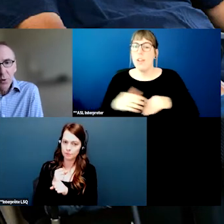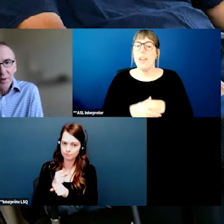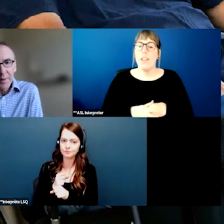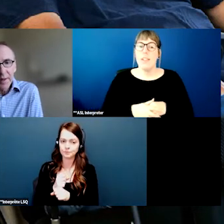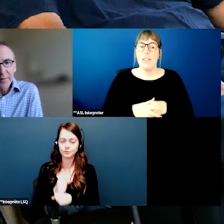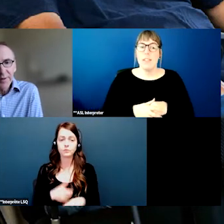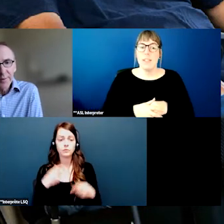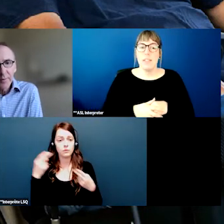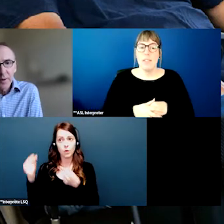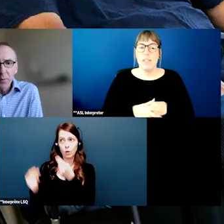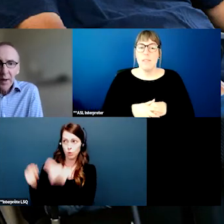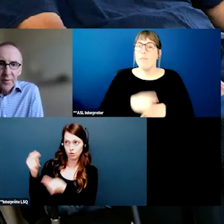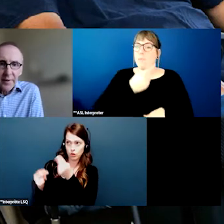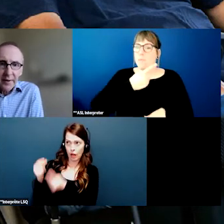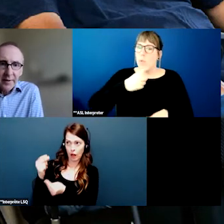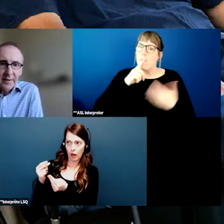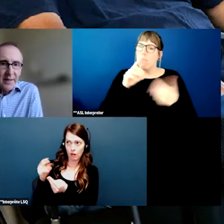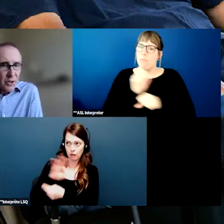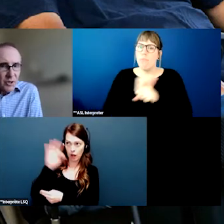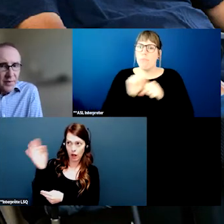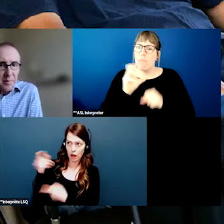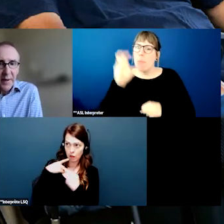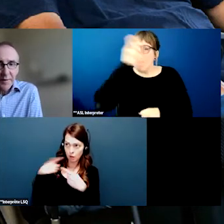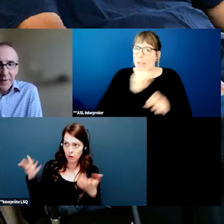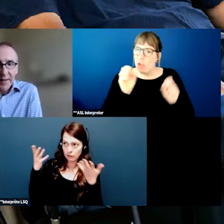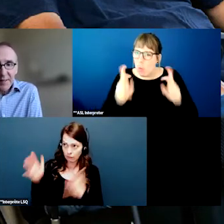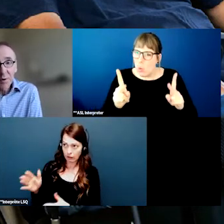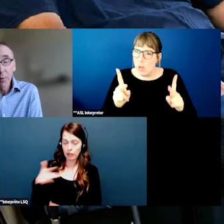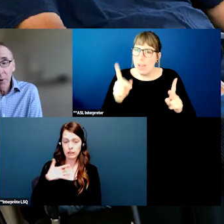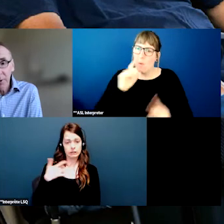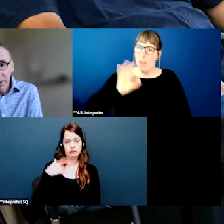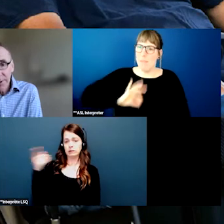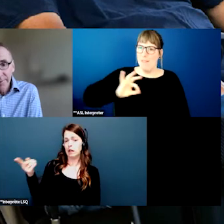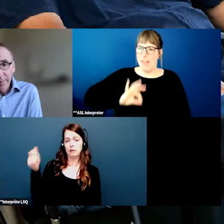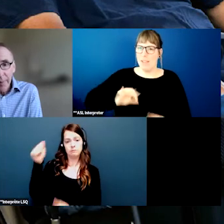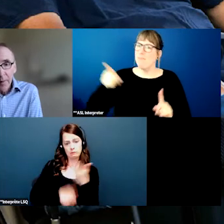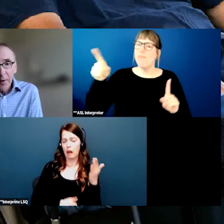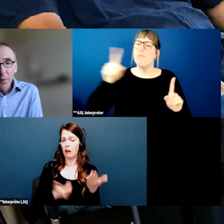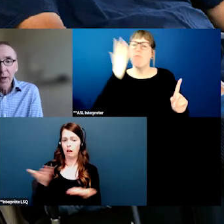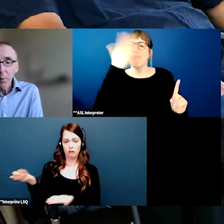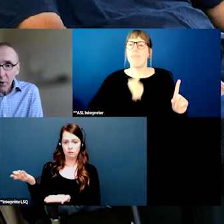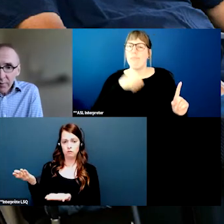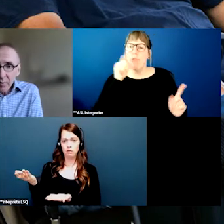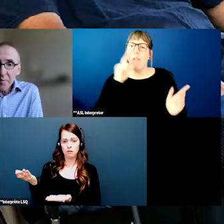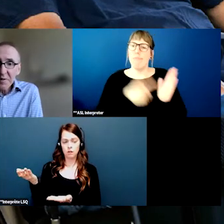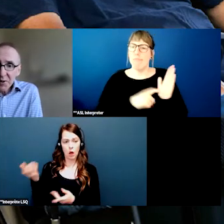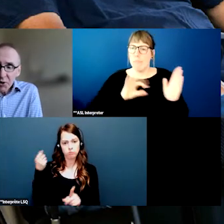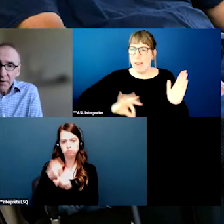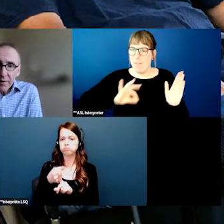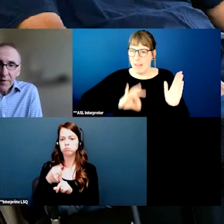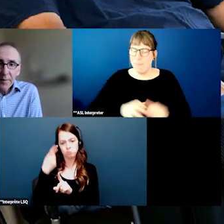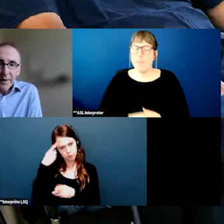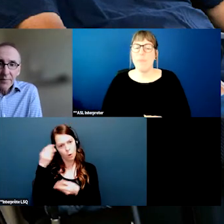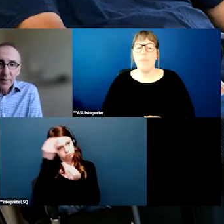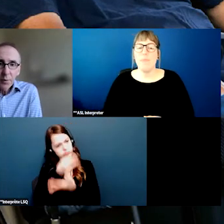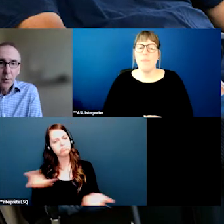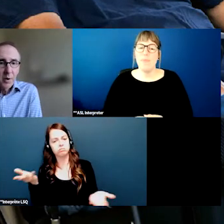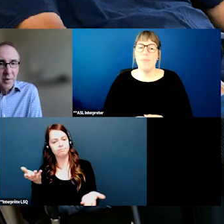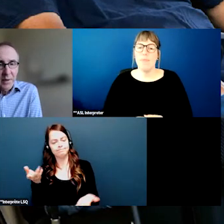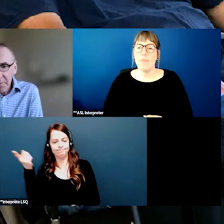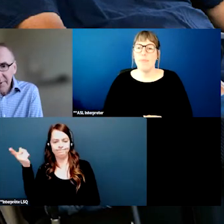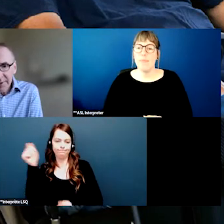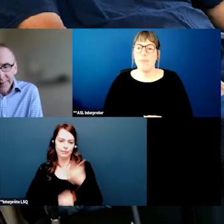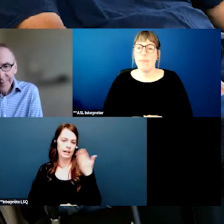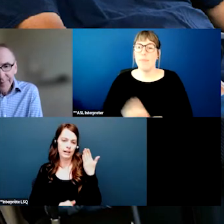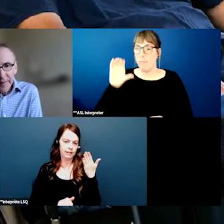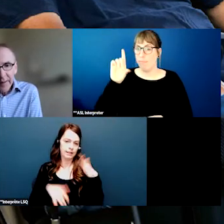efforts towards the benefit, rather than an indication that the benefit has been overlooked. We are working from a position that the benefit will